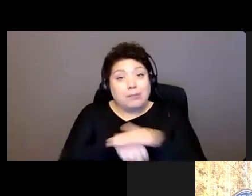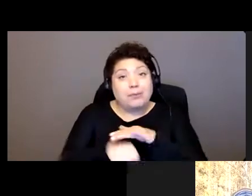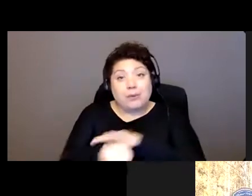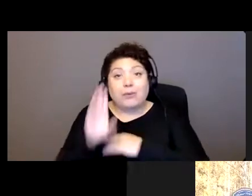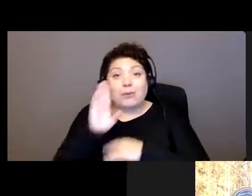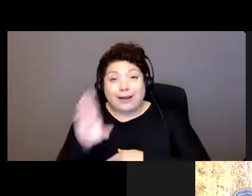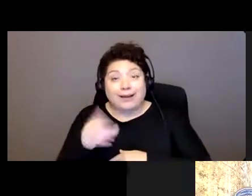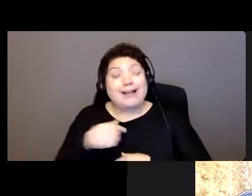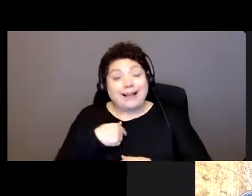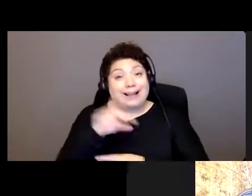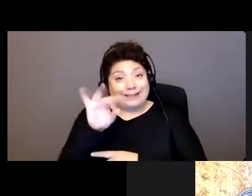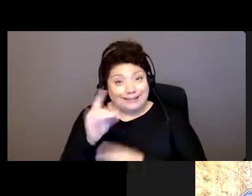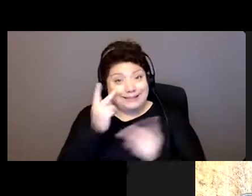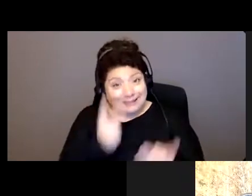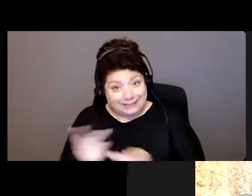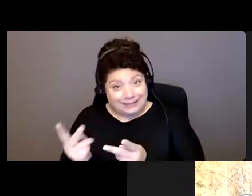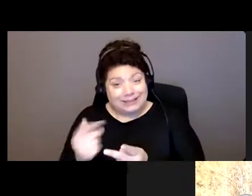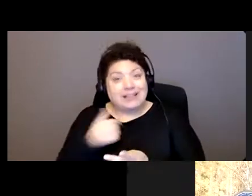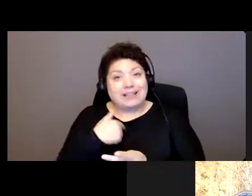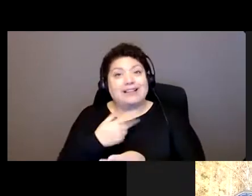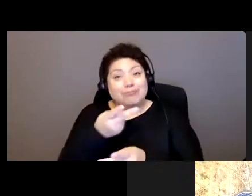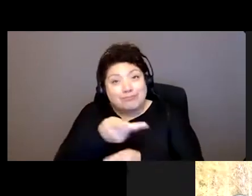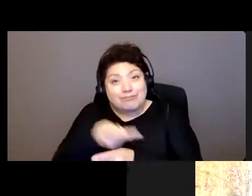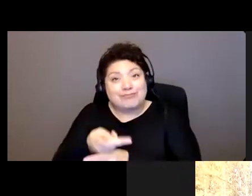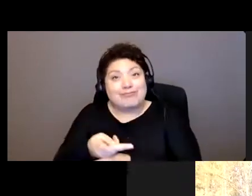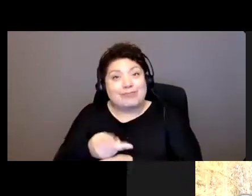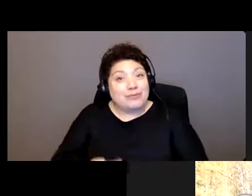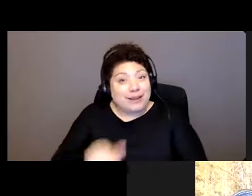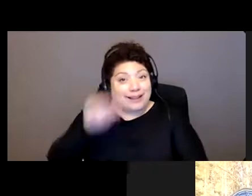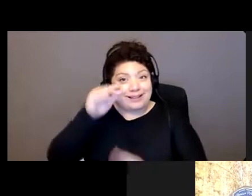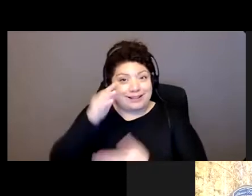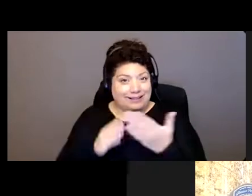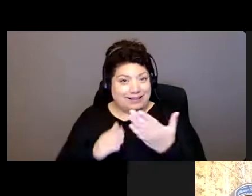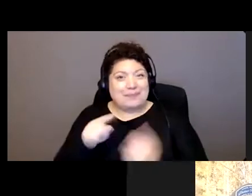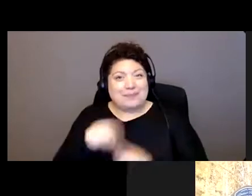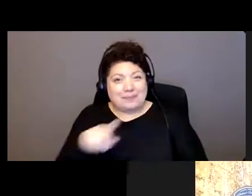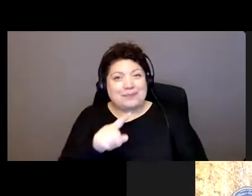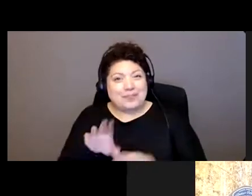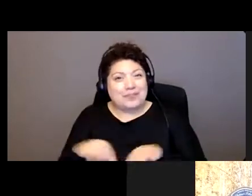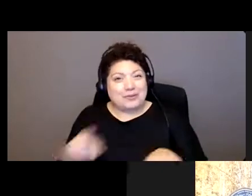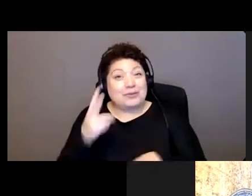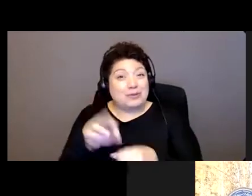them, and I've raised a few of them. And I'm very proud to say that.